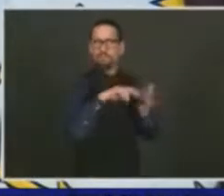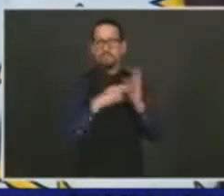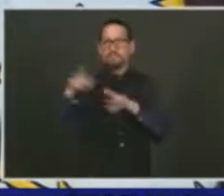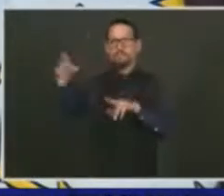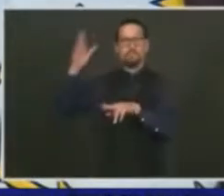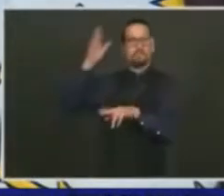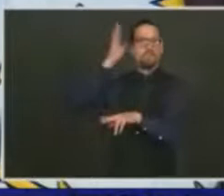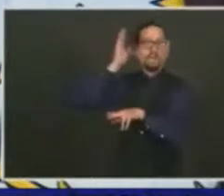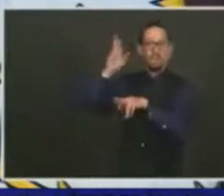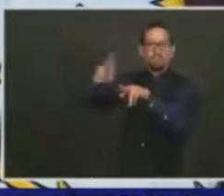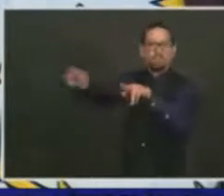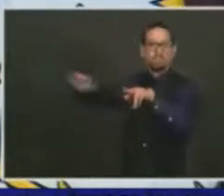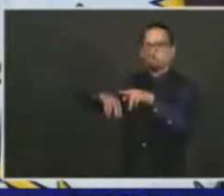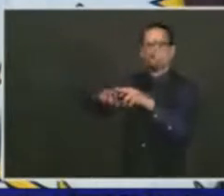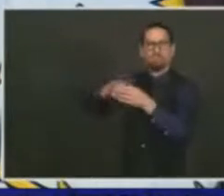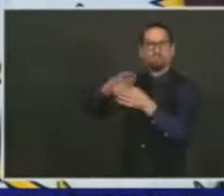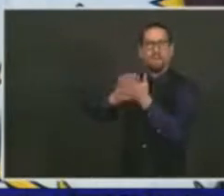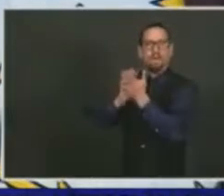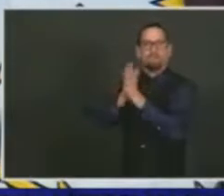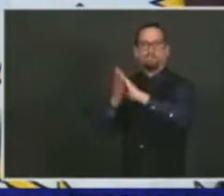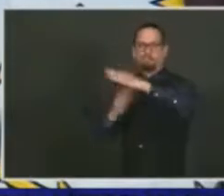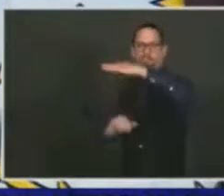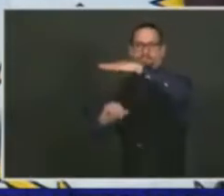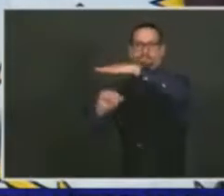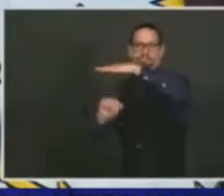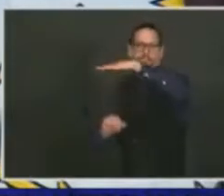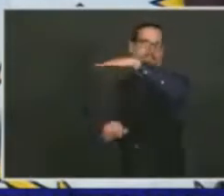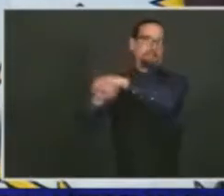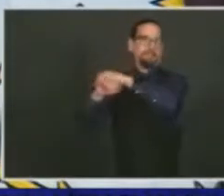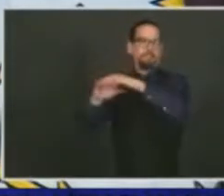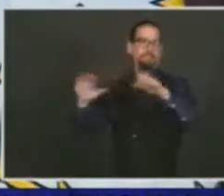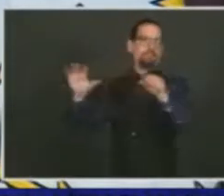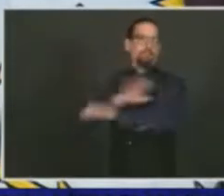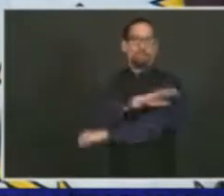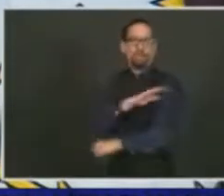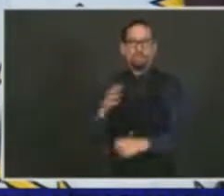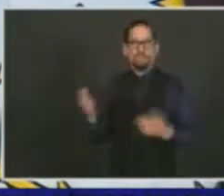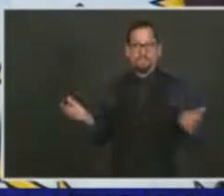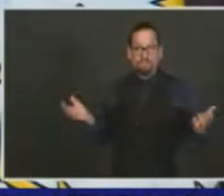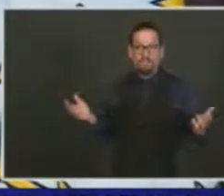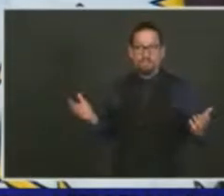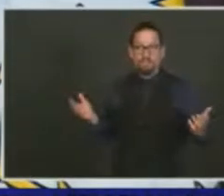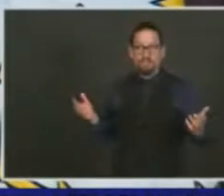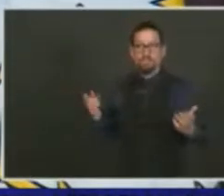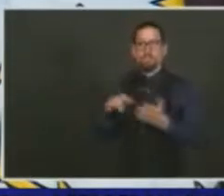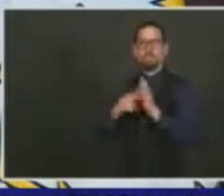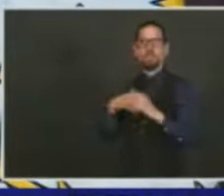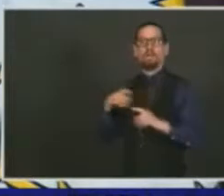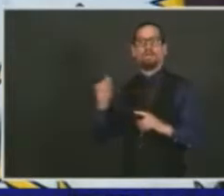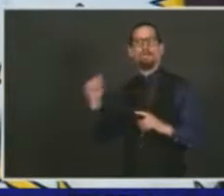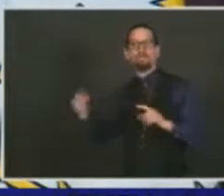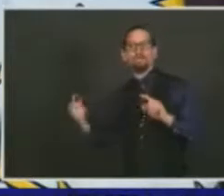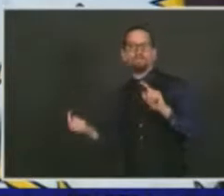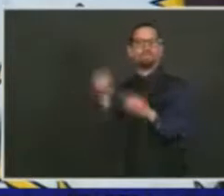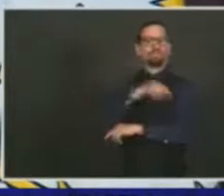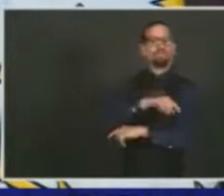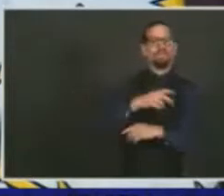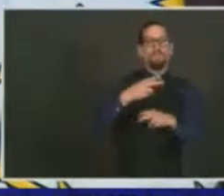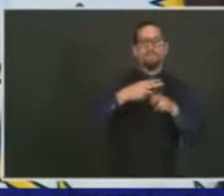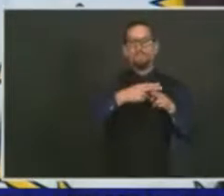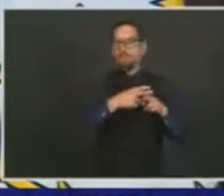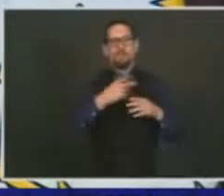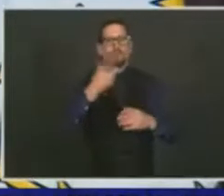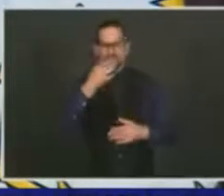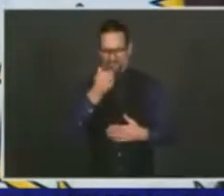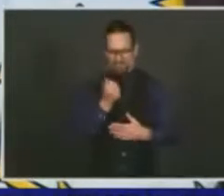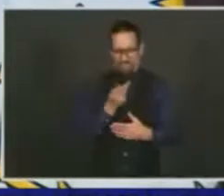could surpass the surge capacity in our hospitals in 4 to 5 weeks,